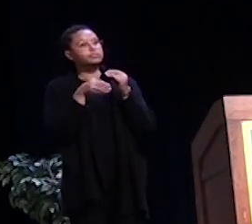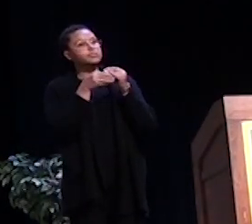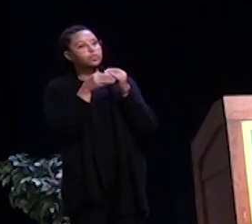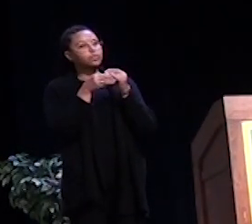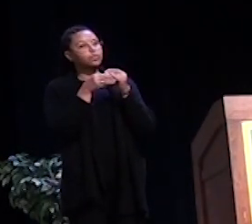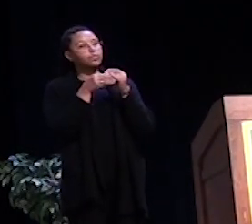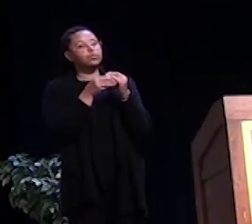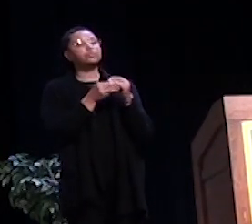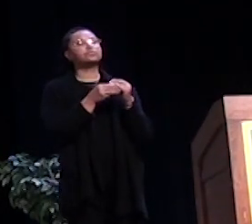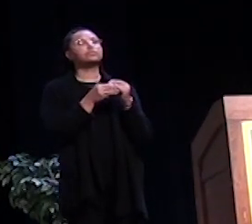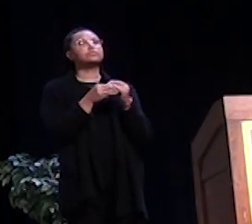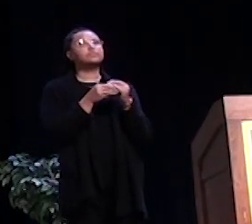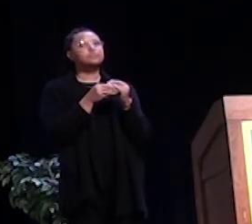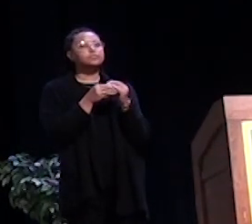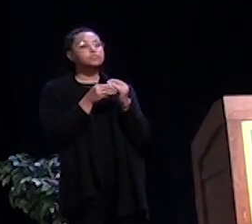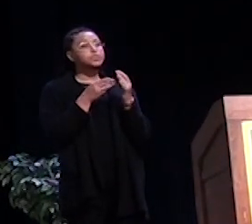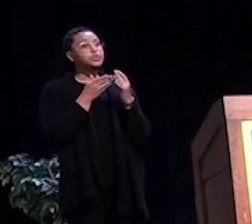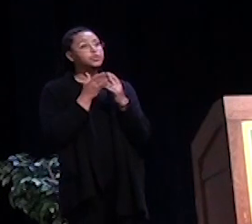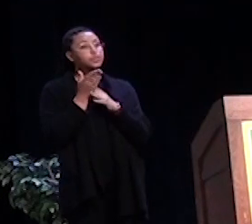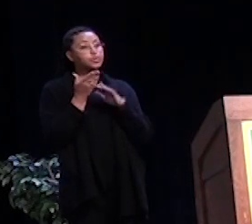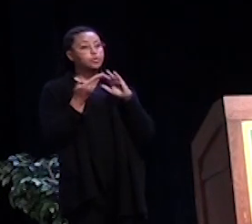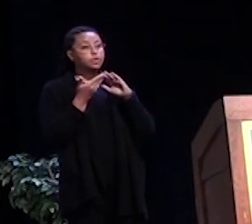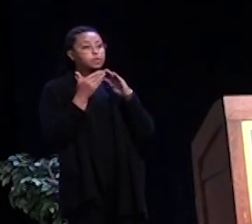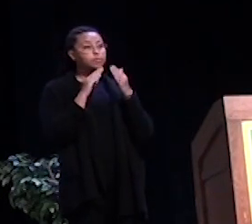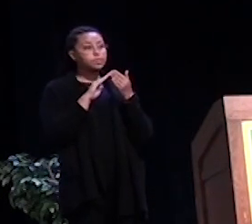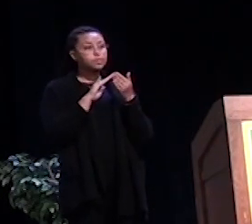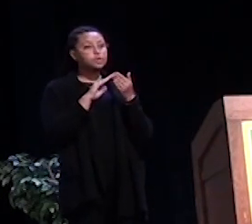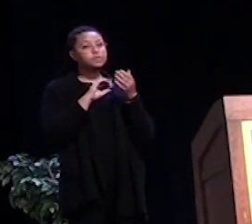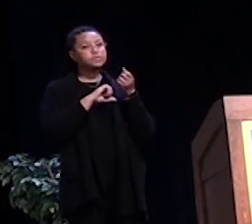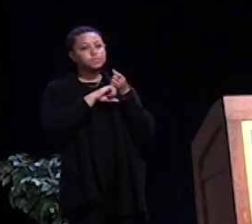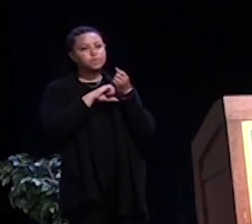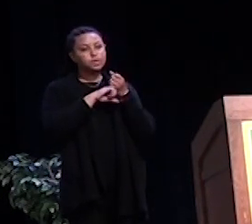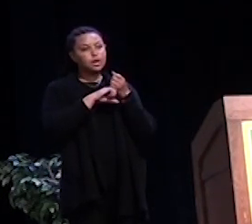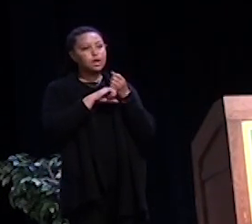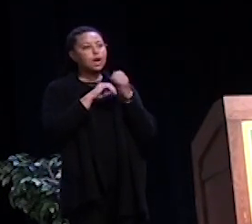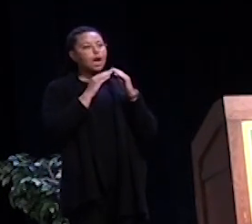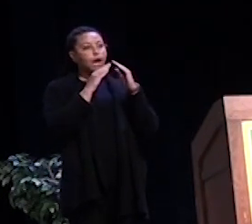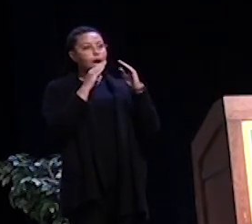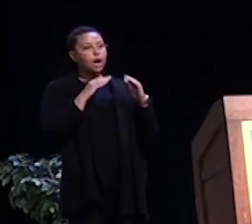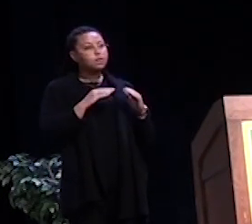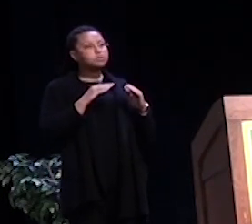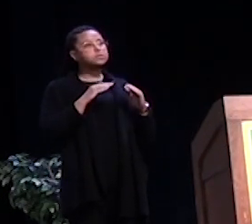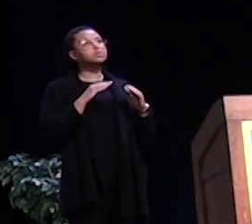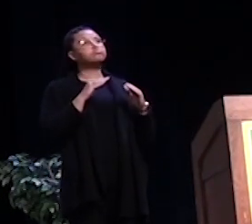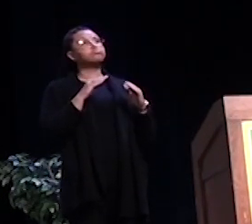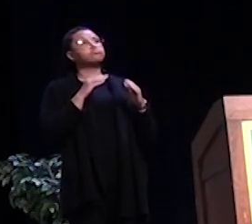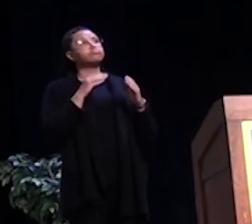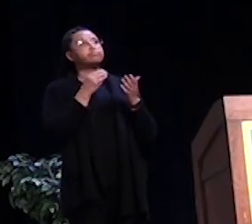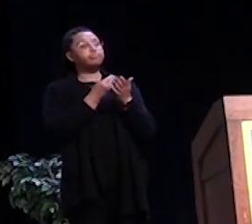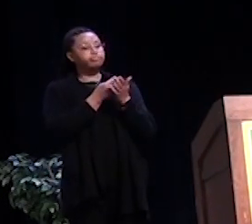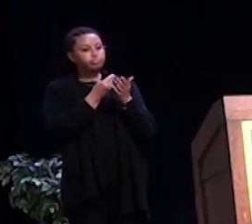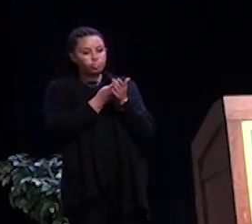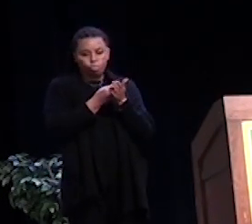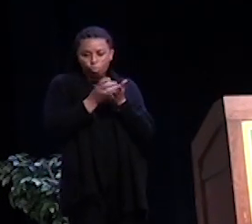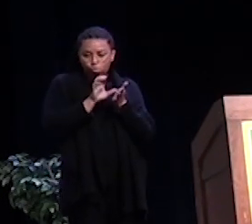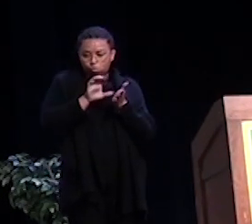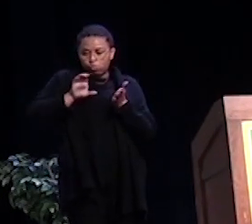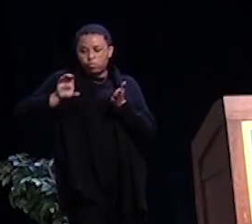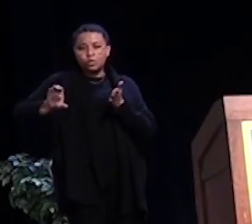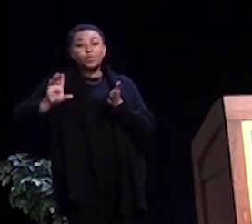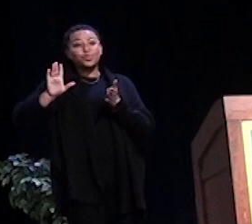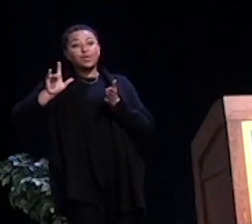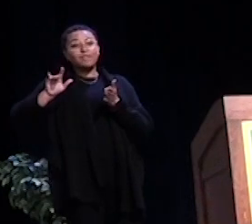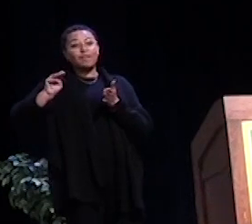through the community's approval of the housing bond, we did have $25 million specifically set aside for permanent supportive